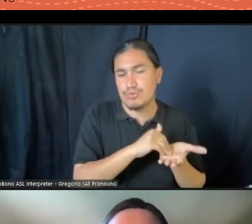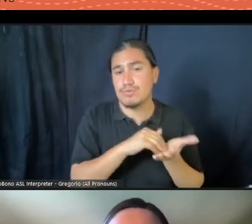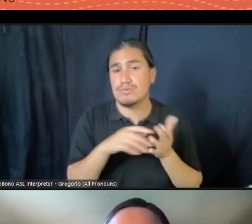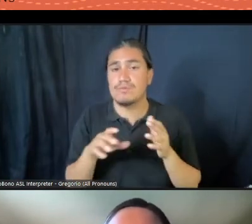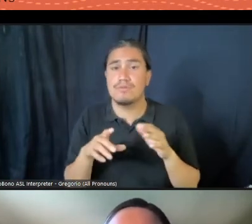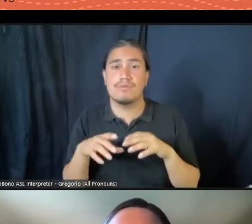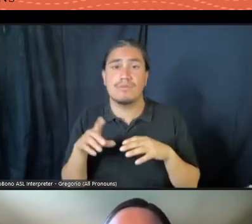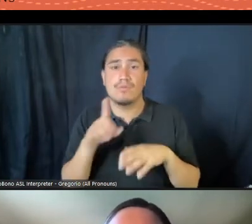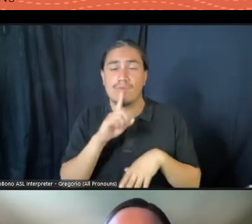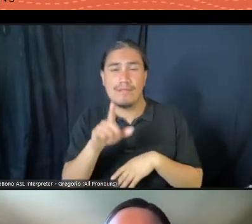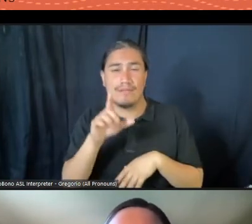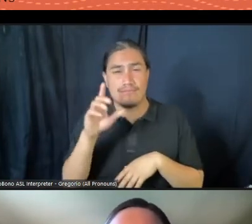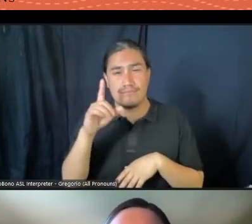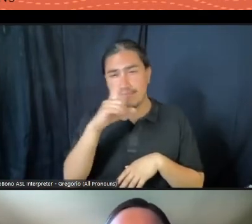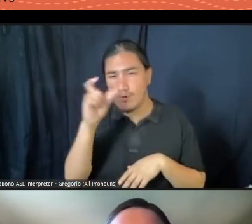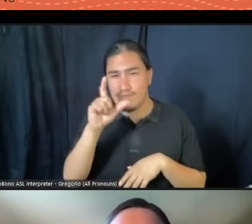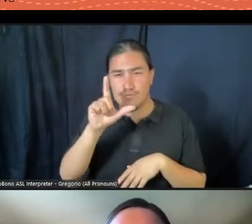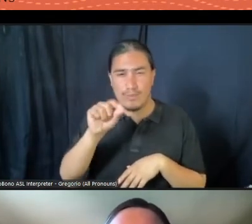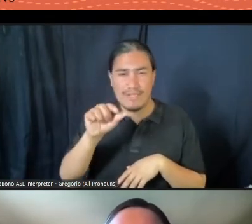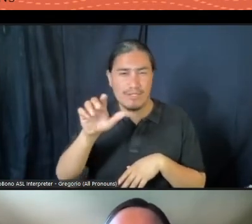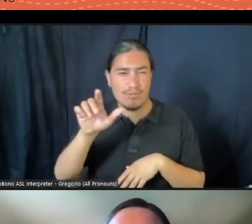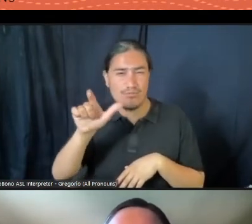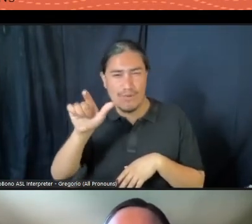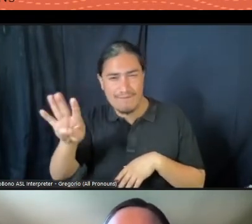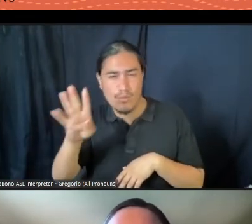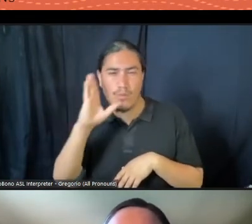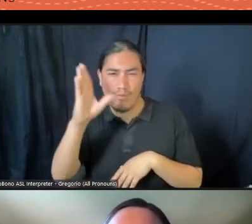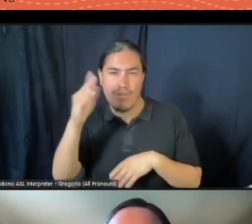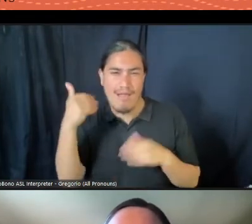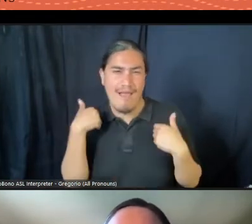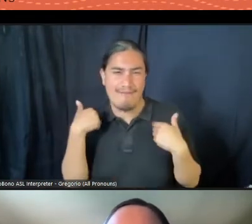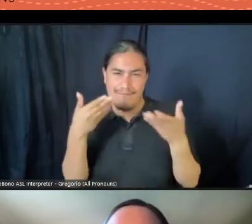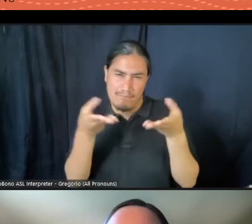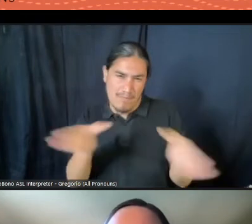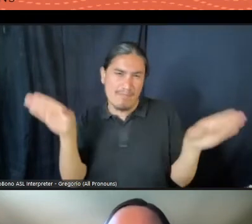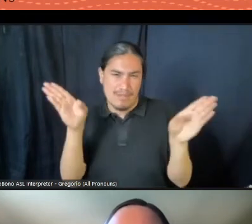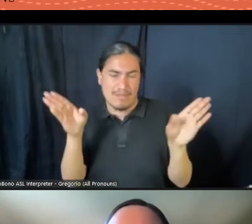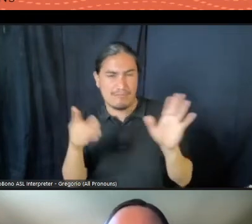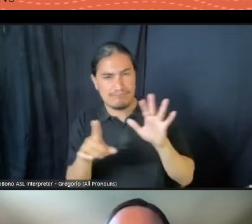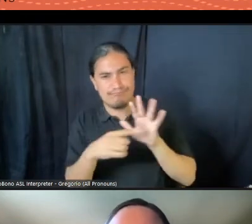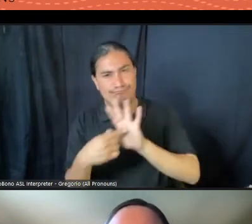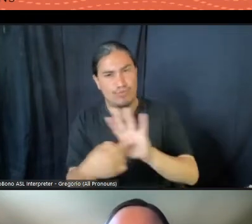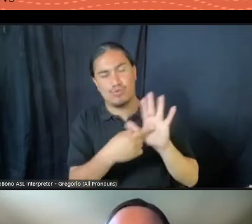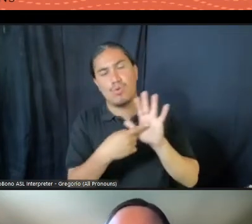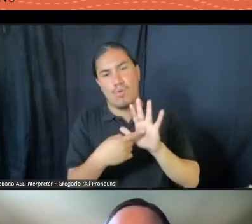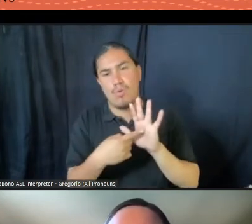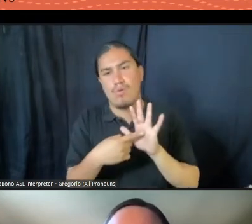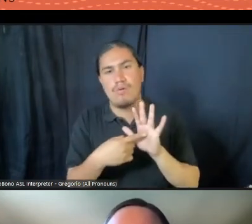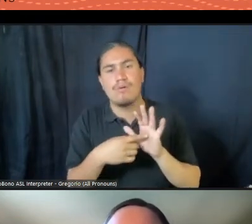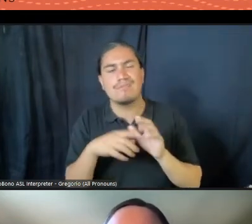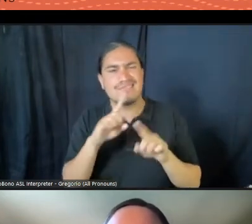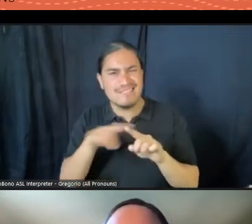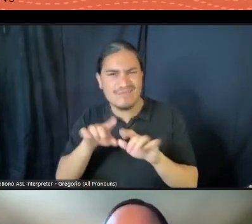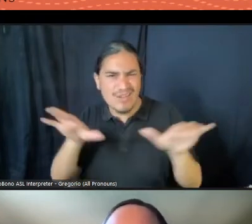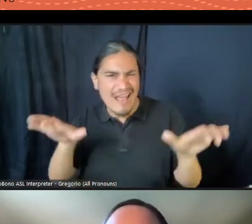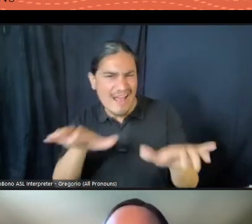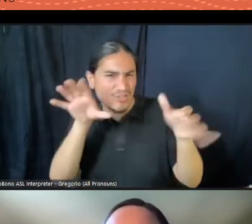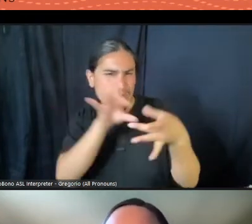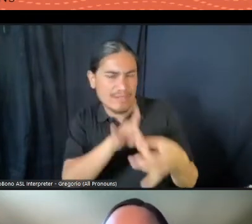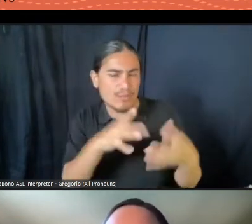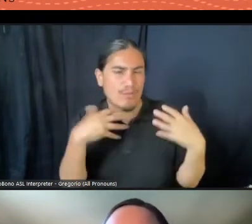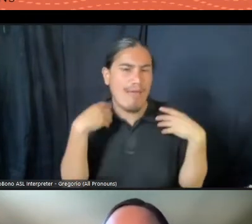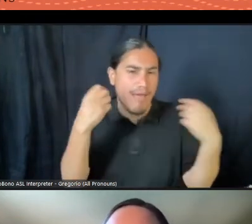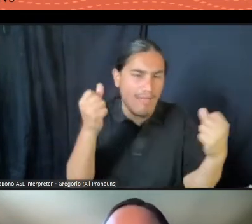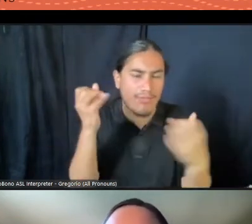2024 with massive sort of public spectacle focused on actions around health, arts, and municipal